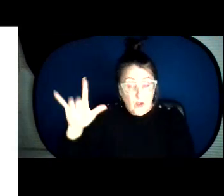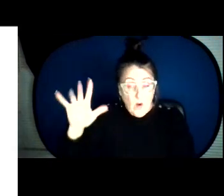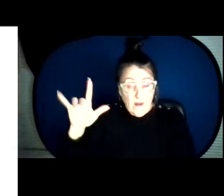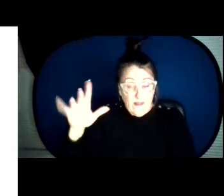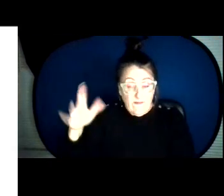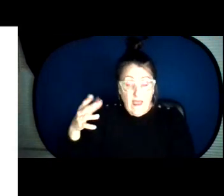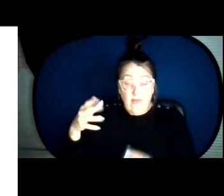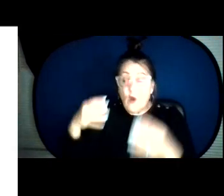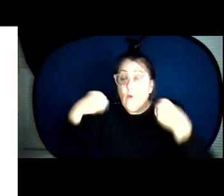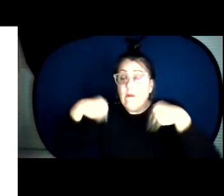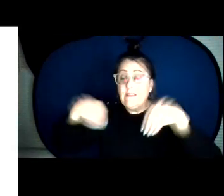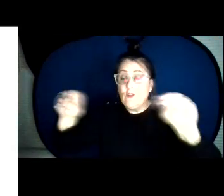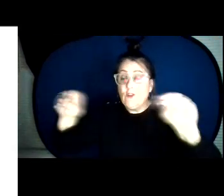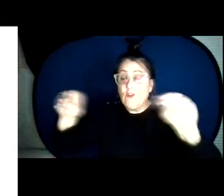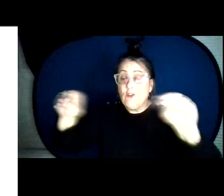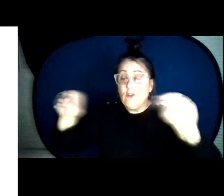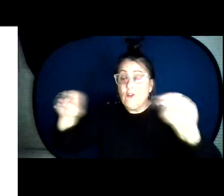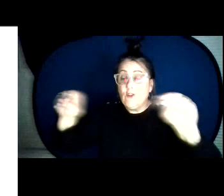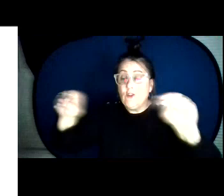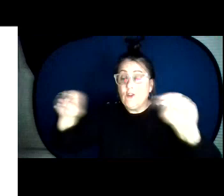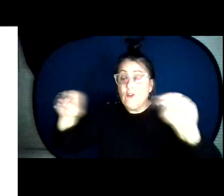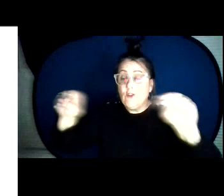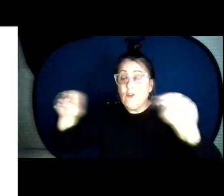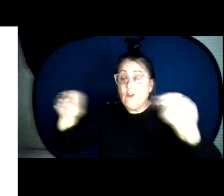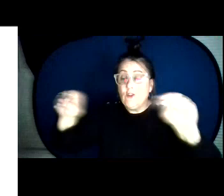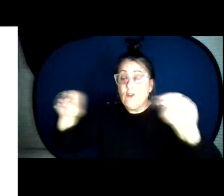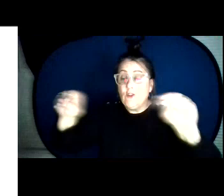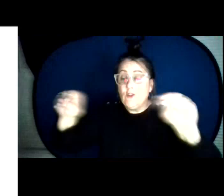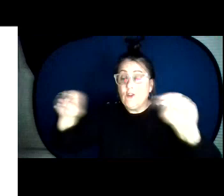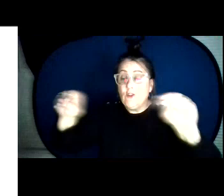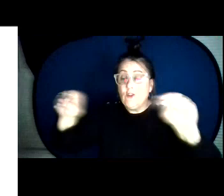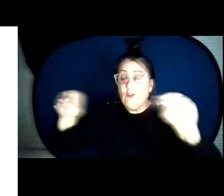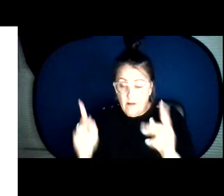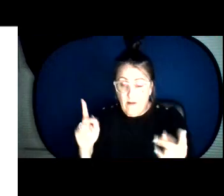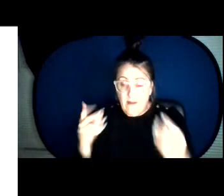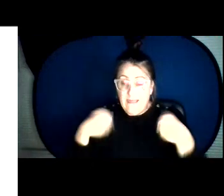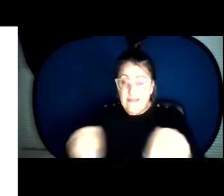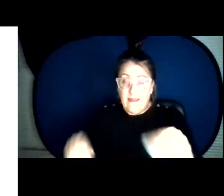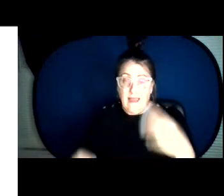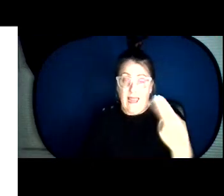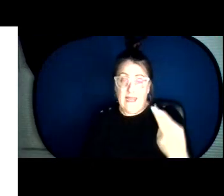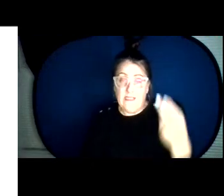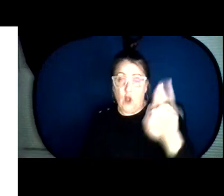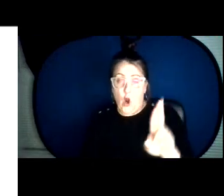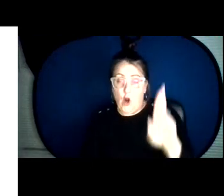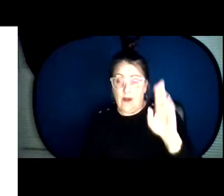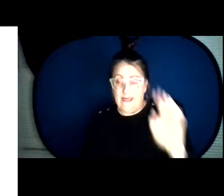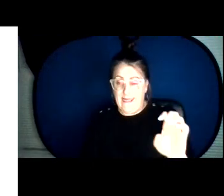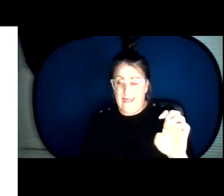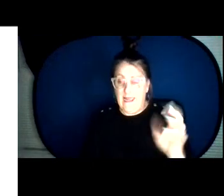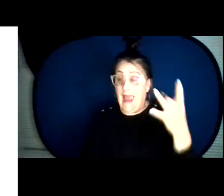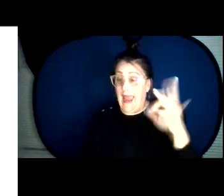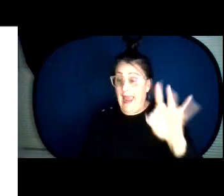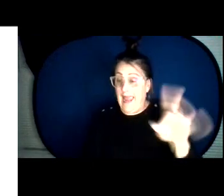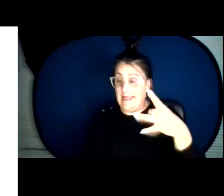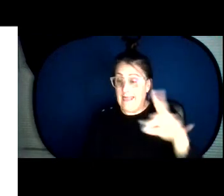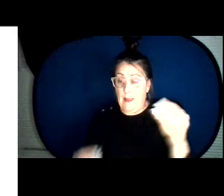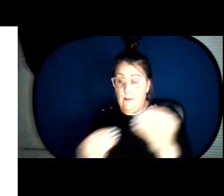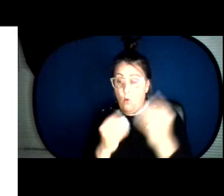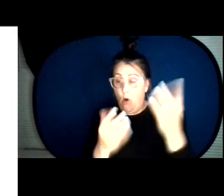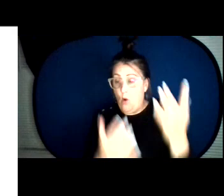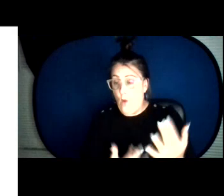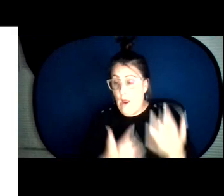private housing-related entities. To date, 58 properties have been sold to HREs, with another 18 properties pending. Caltrans will be